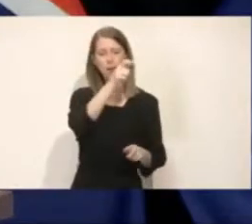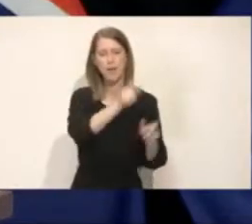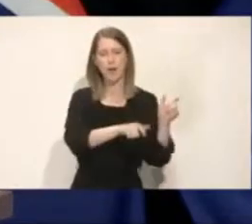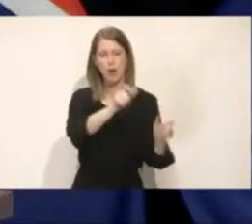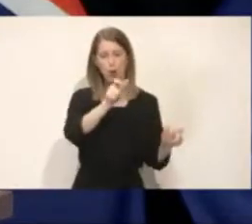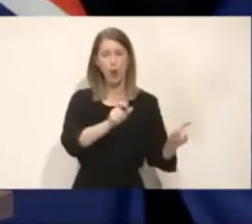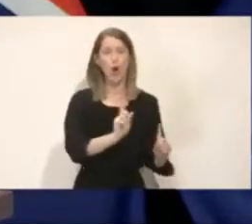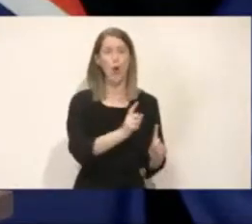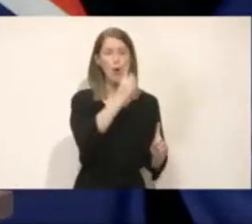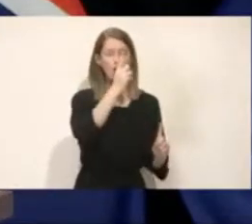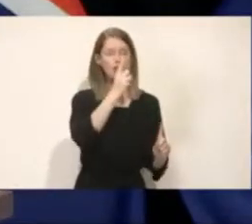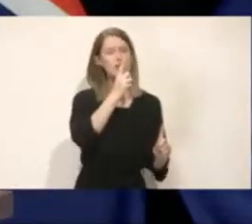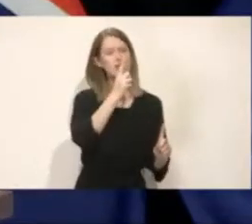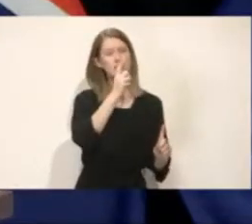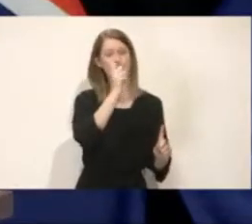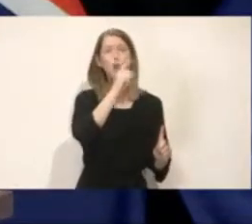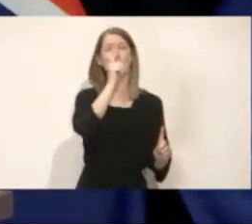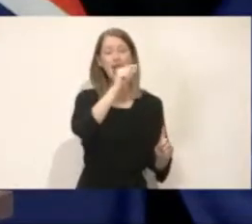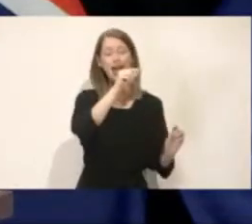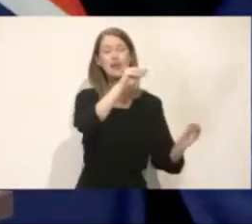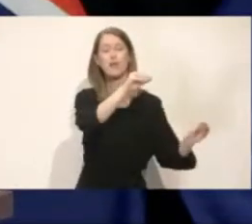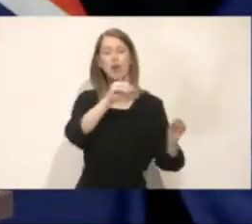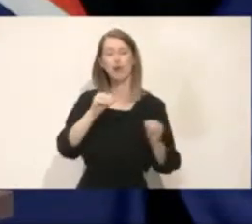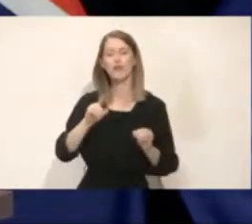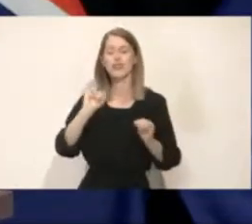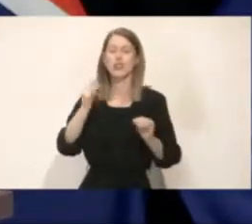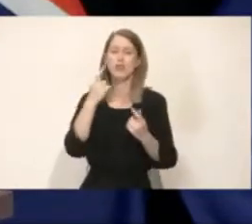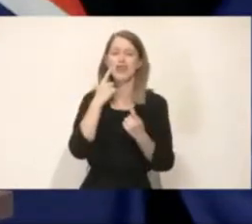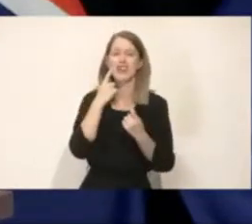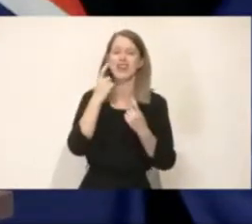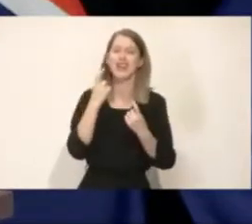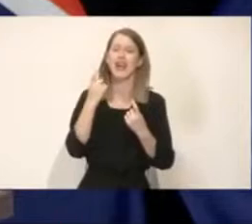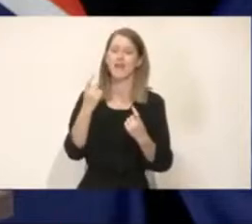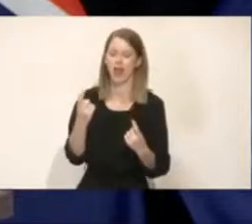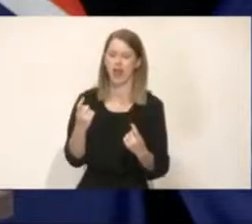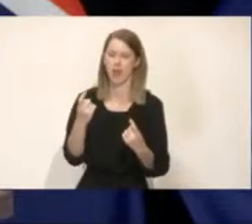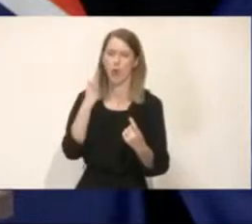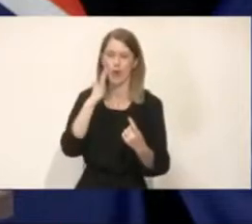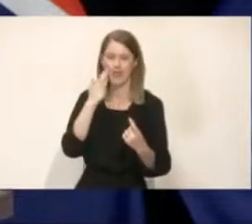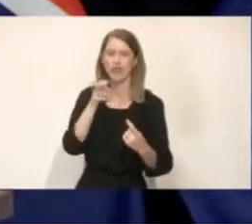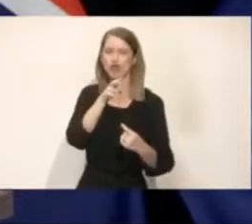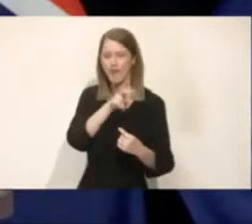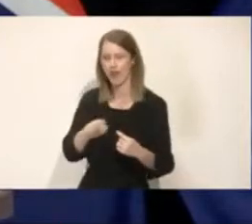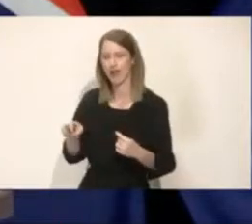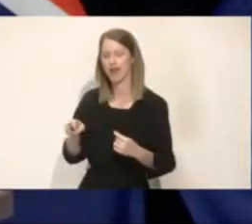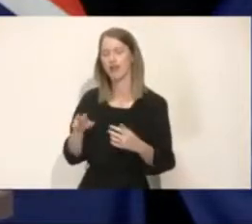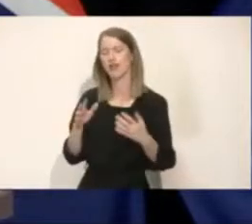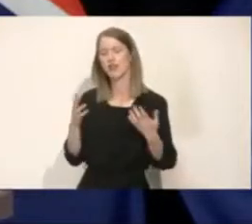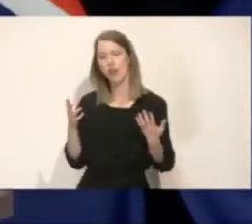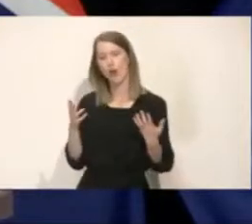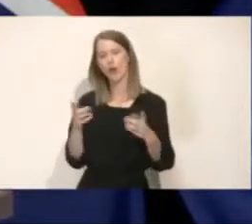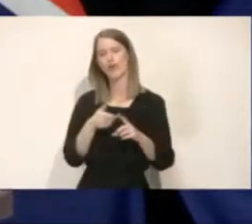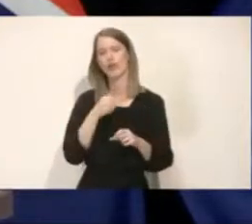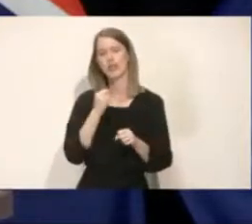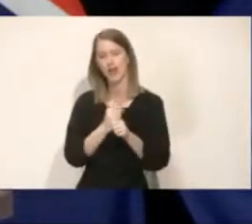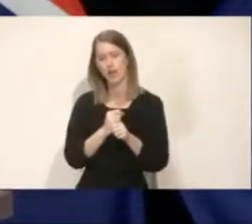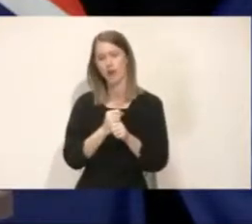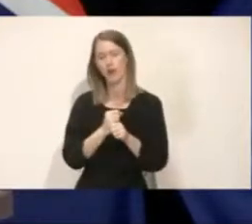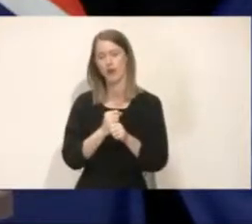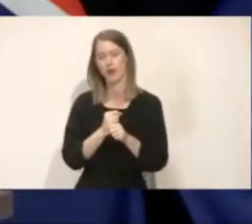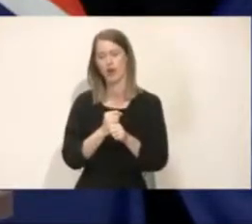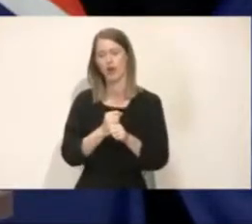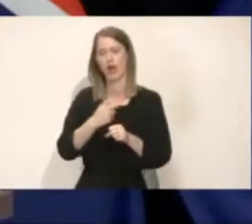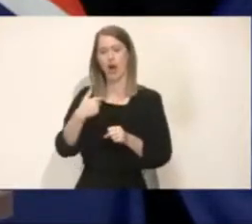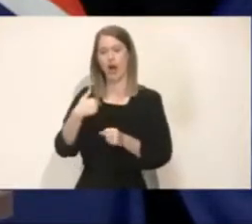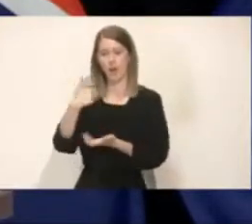Aucklanders can and will move. We're just asking them to be careful as they do. And so, of course, for instance, whilst I've